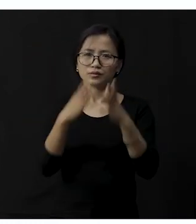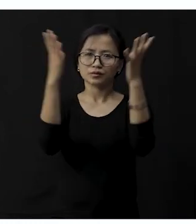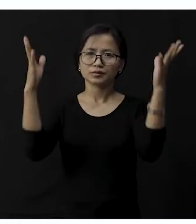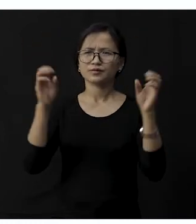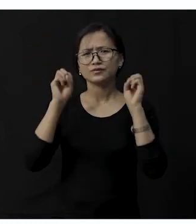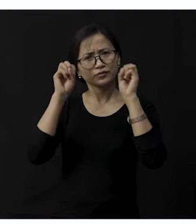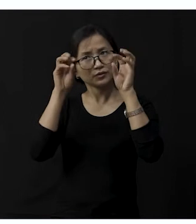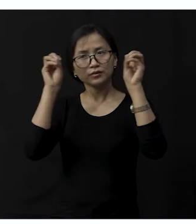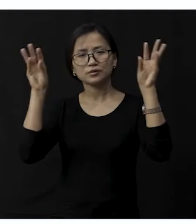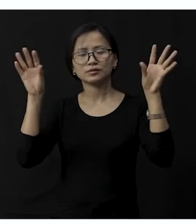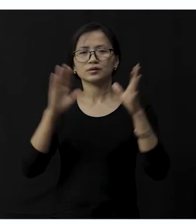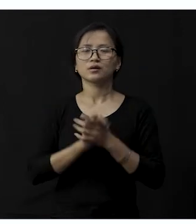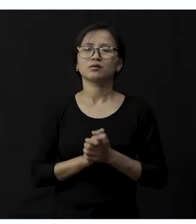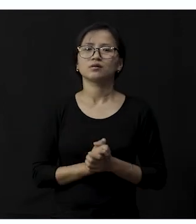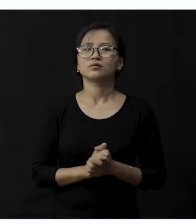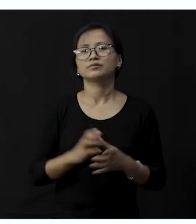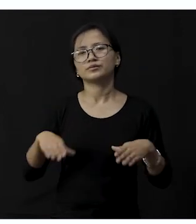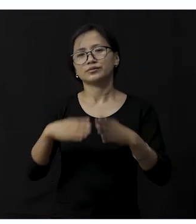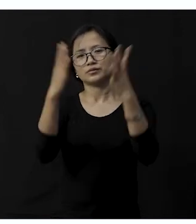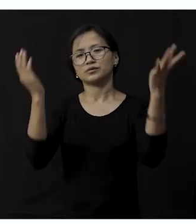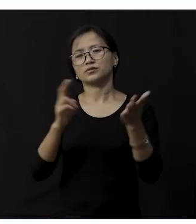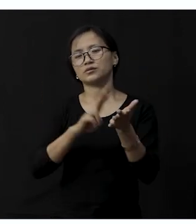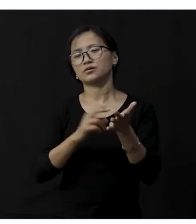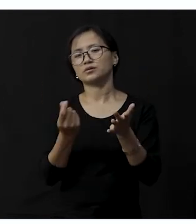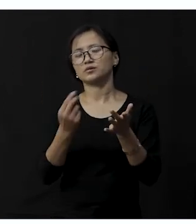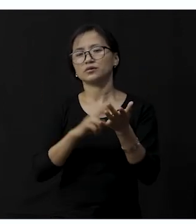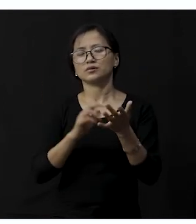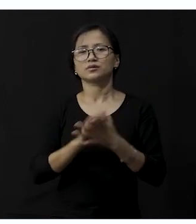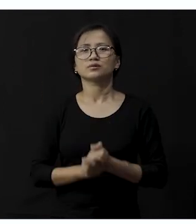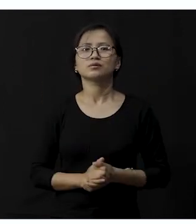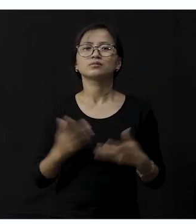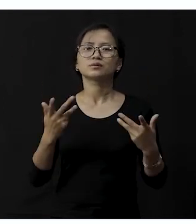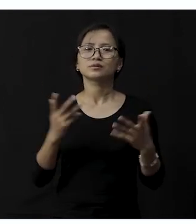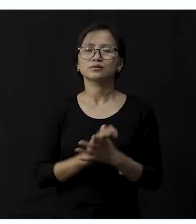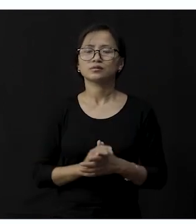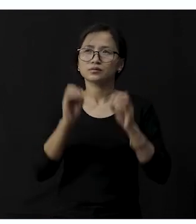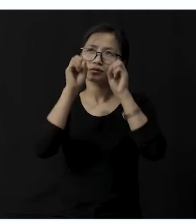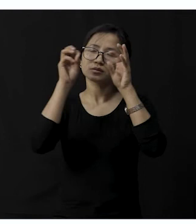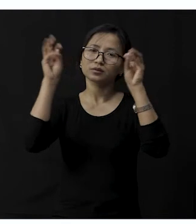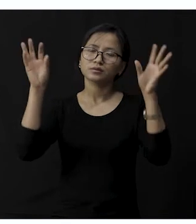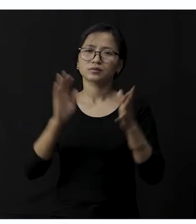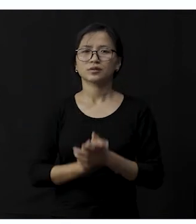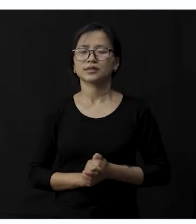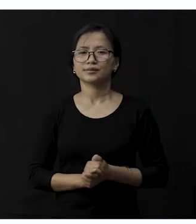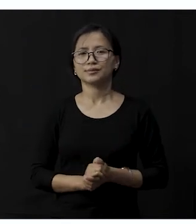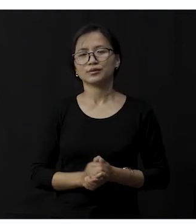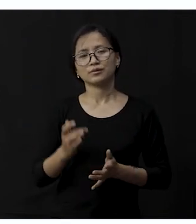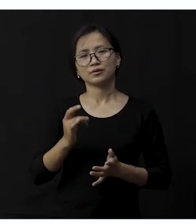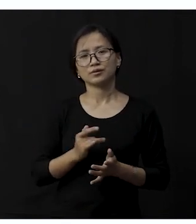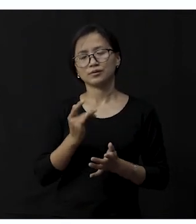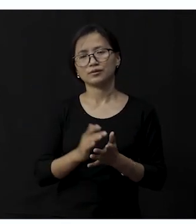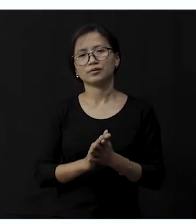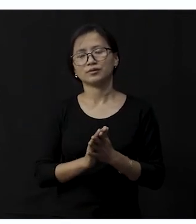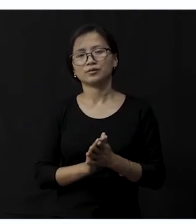so tree is your noun, and what is happening to the tree? It is shining. So that shining will be, the shine